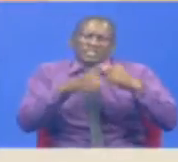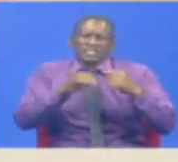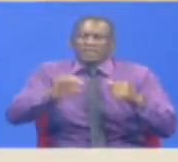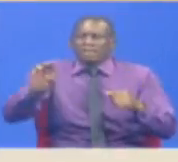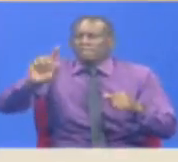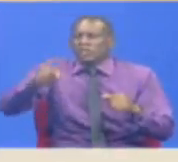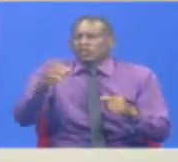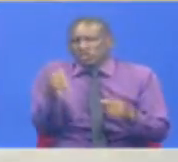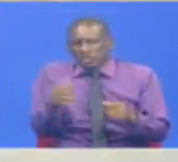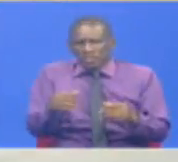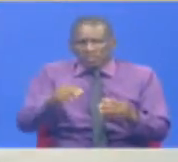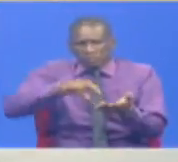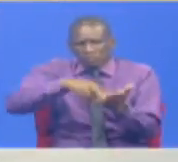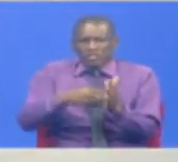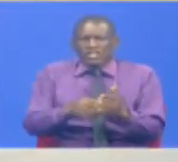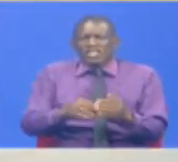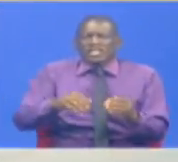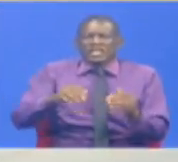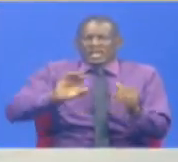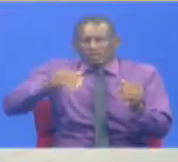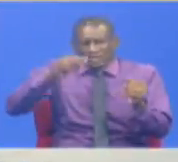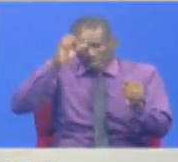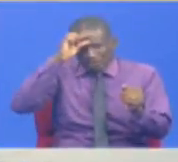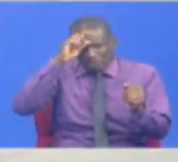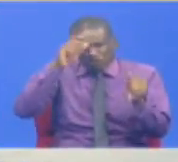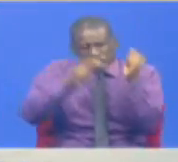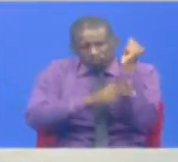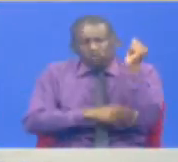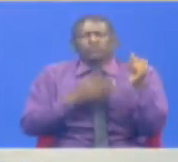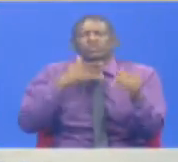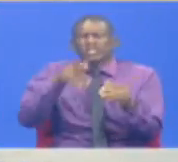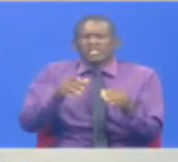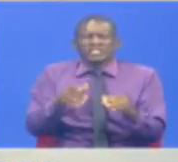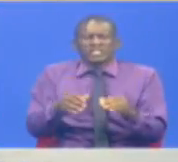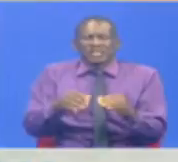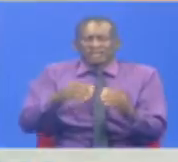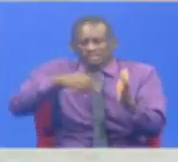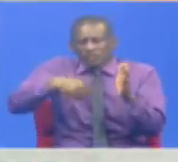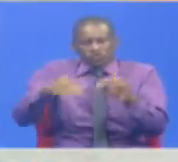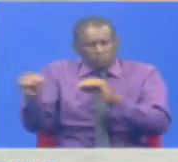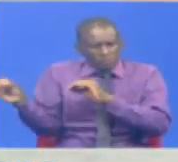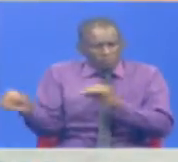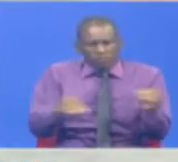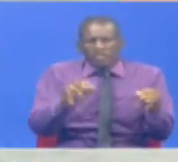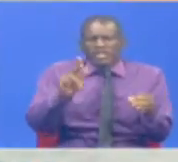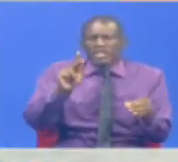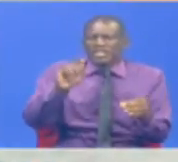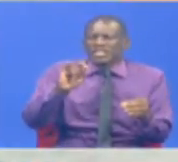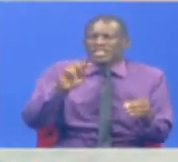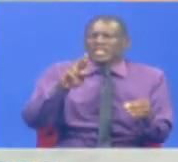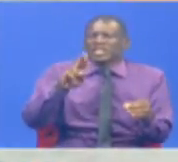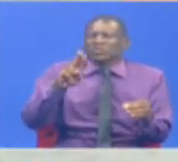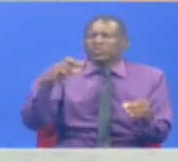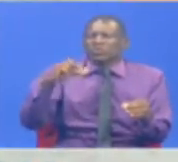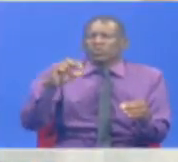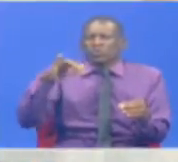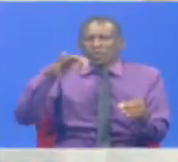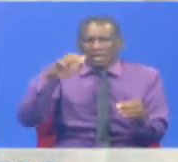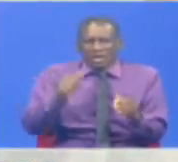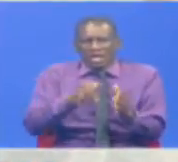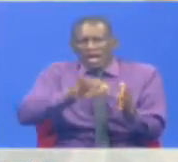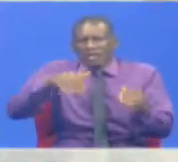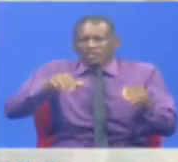government of Kirinyaga wants the factory to be located in Kerugoya, whereas a section of leaders led by the Member of Parliament for Mwea want the same to be located in